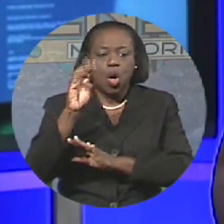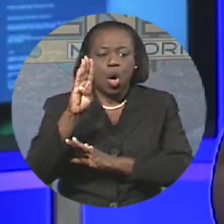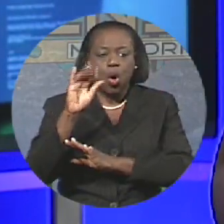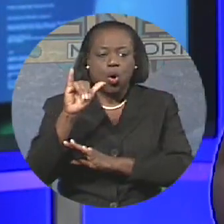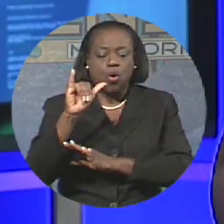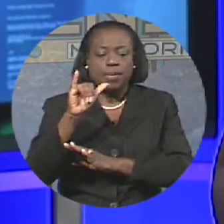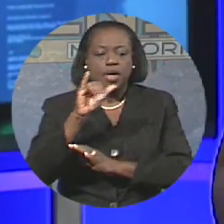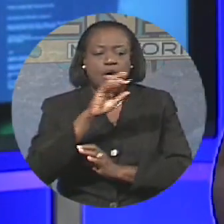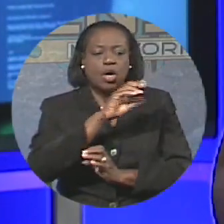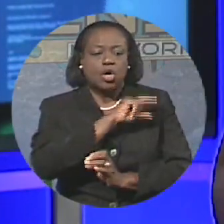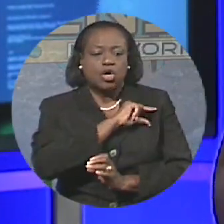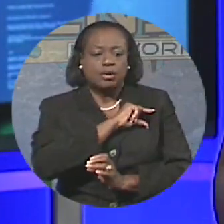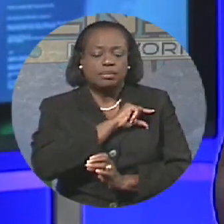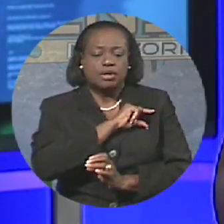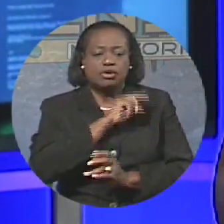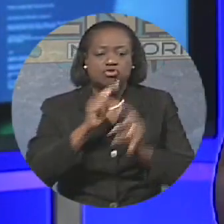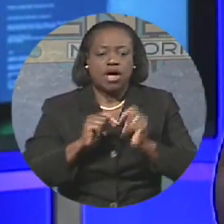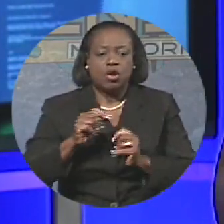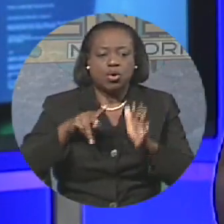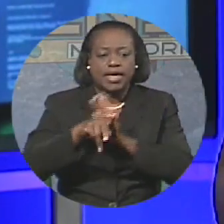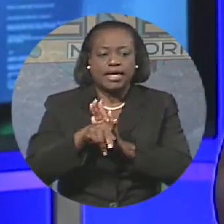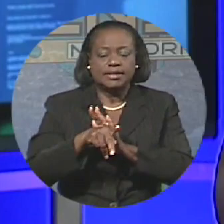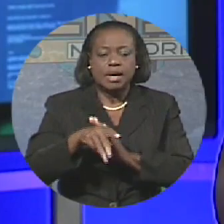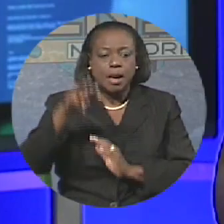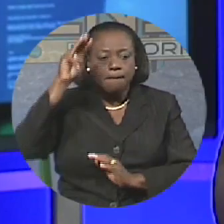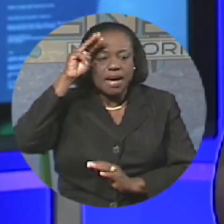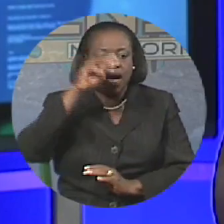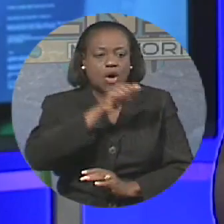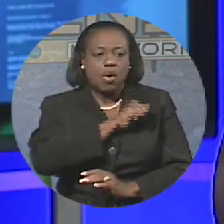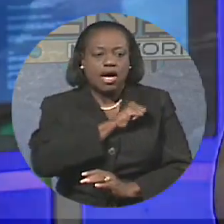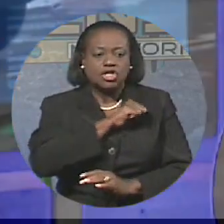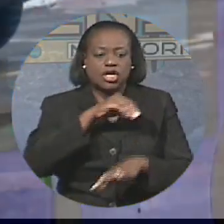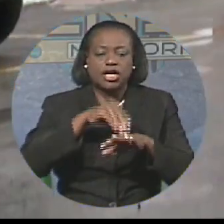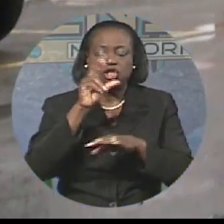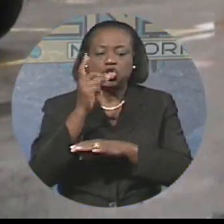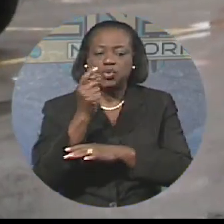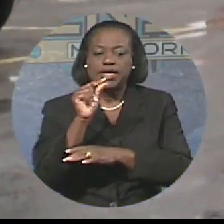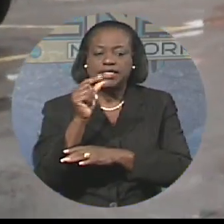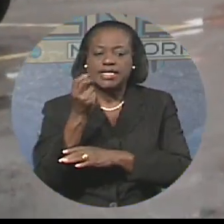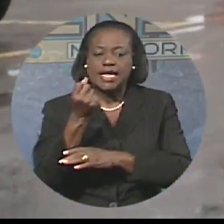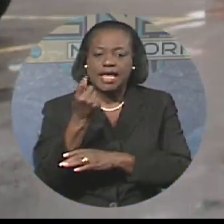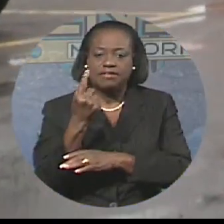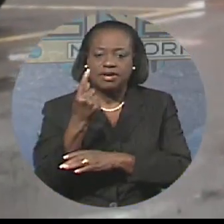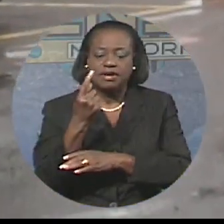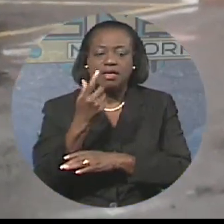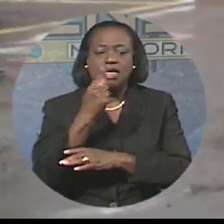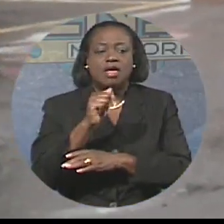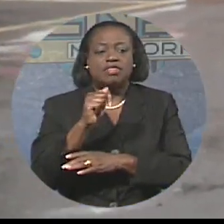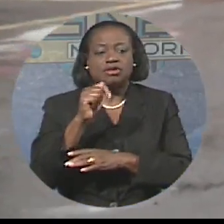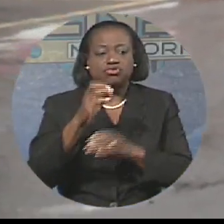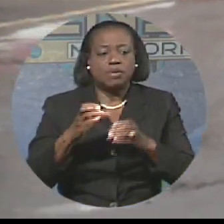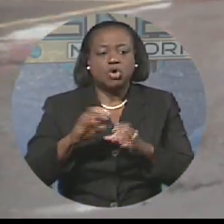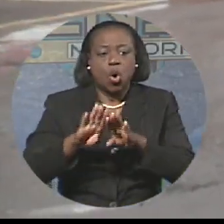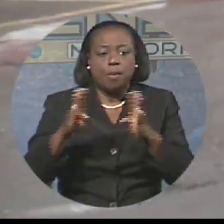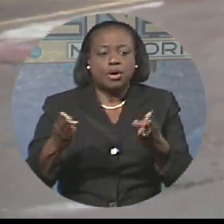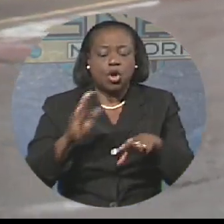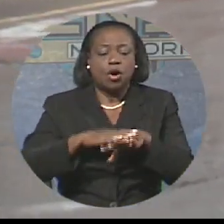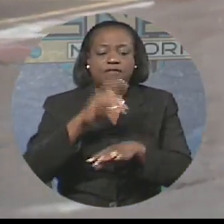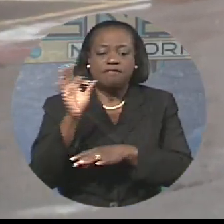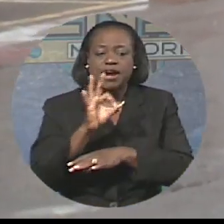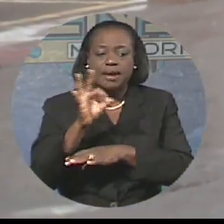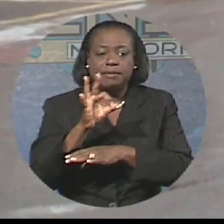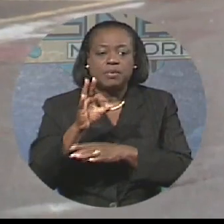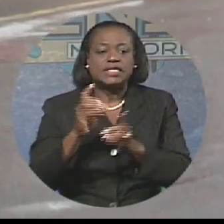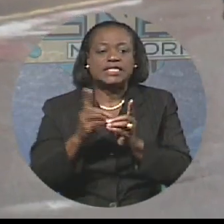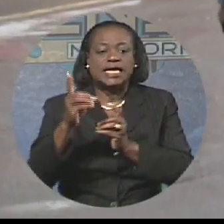killing 11-year-old Marco Archer back in September of 2011. The trial was expected to open Friday, but it was delayed after